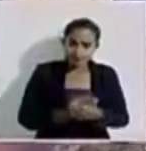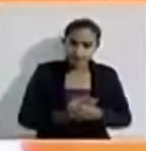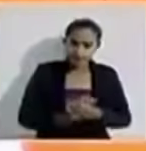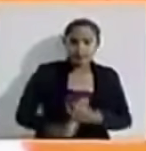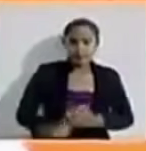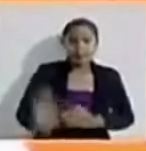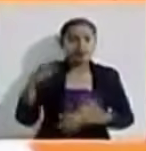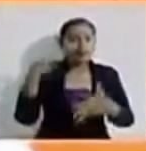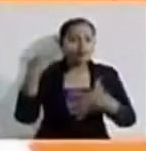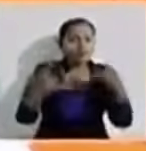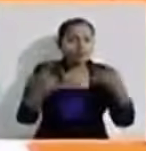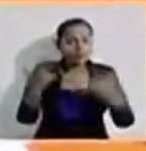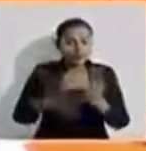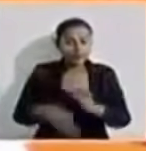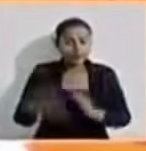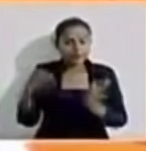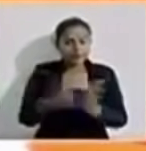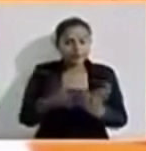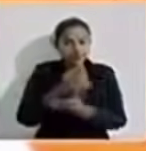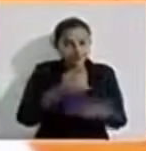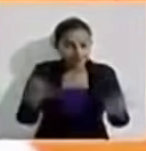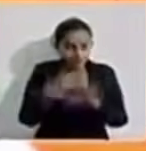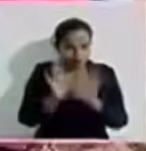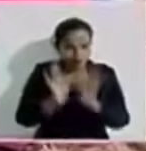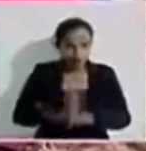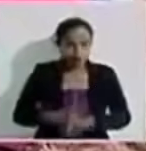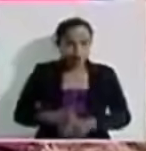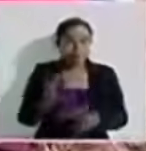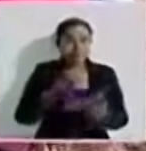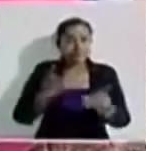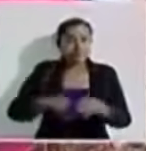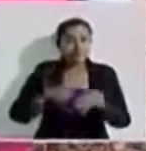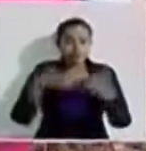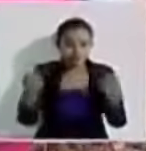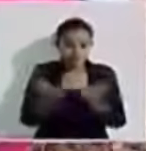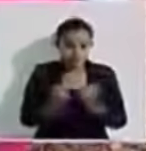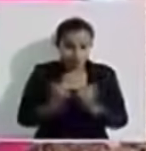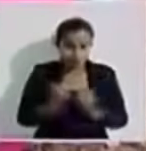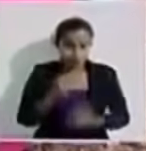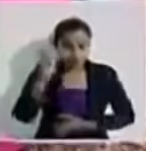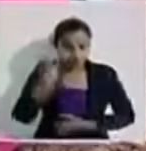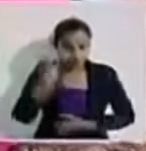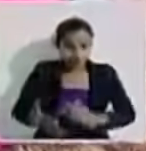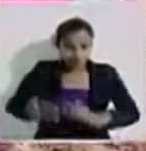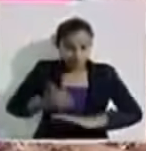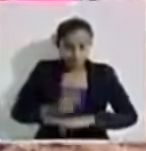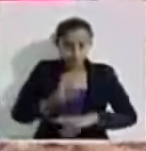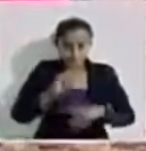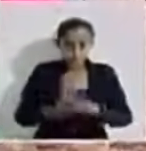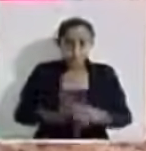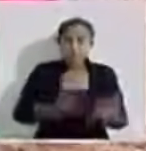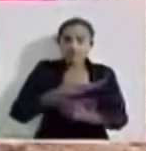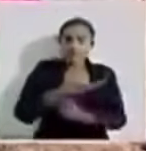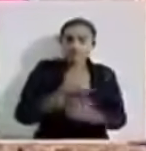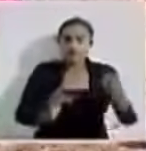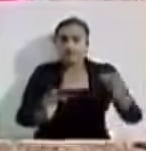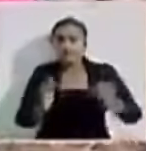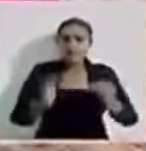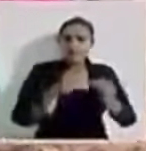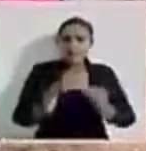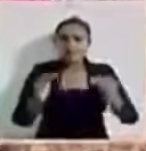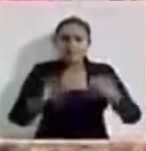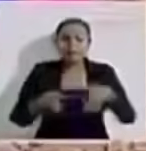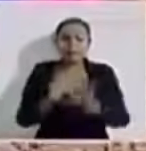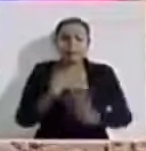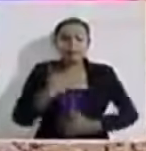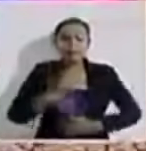the indigenous community Uruwarige Vanilato said the balance of the environment goes into disarray when natural resources of the country